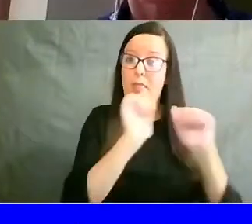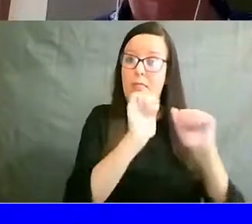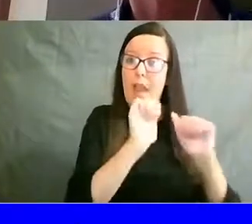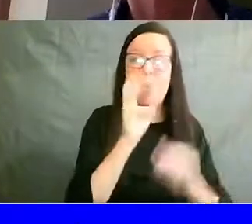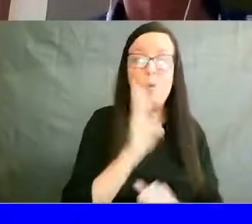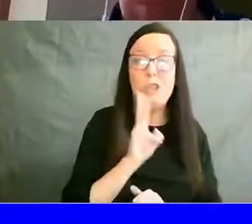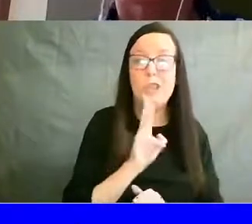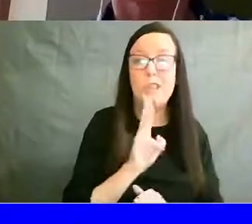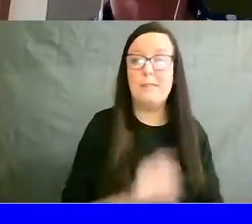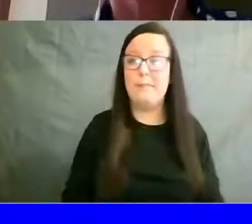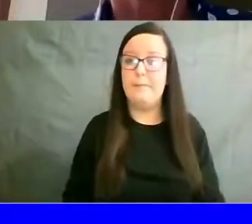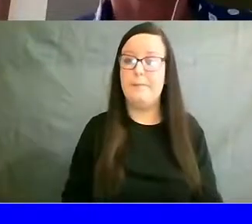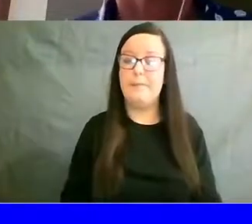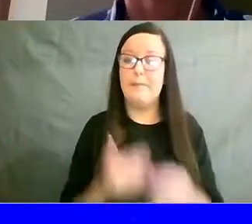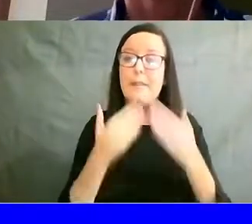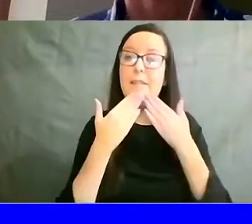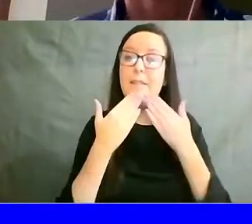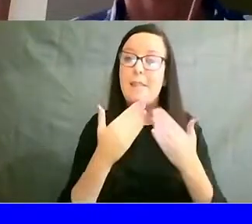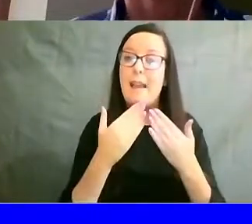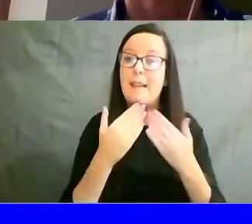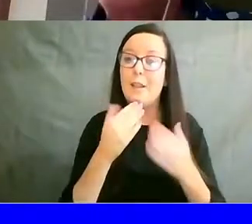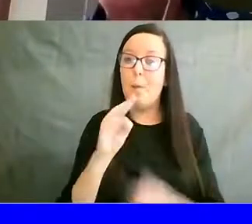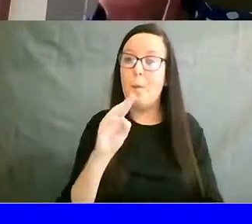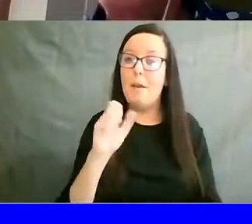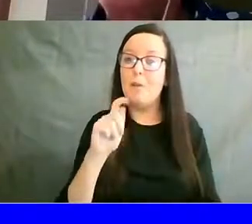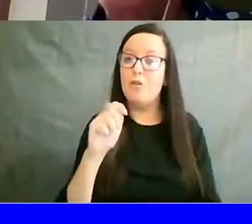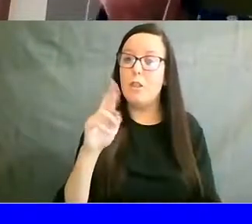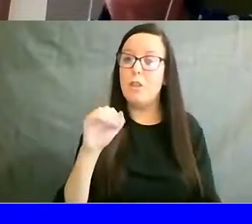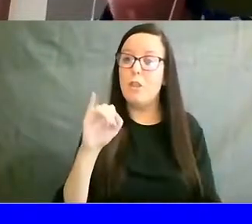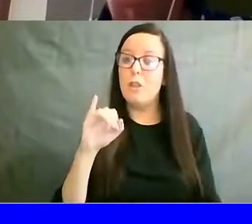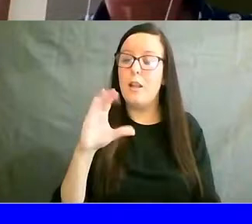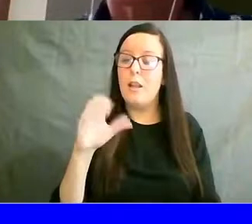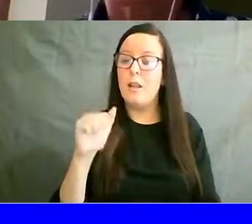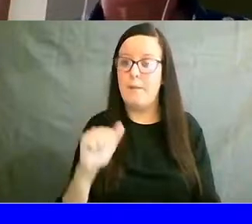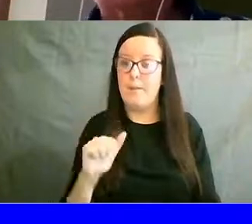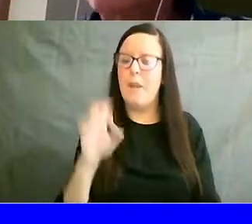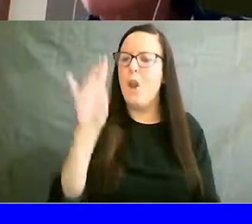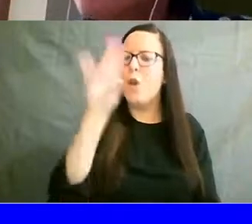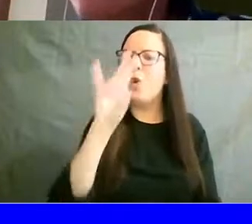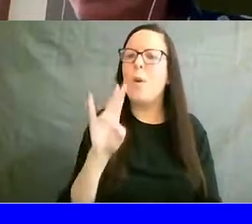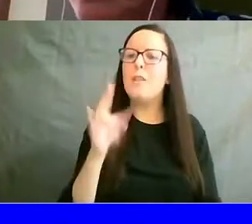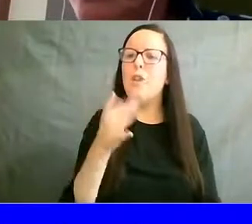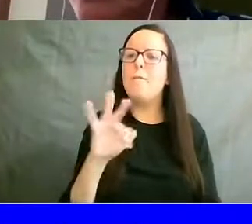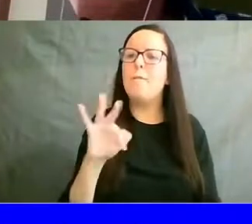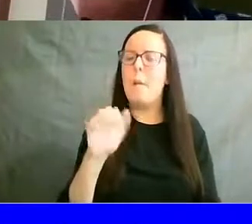Thanks, Patricia. There's a question here from Aoife as well.